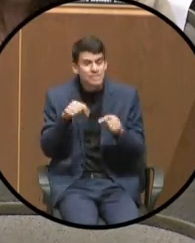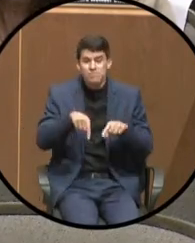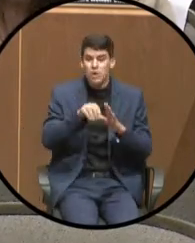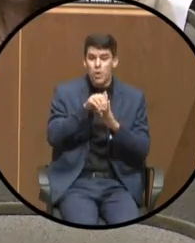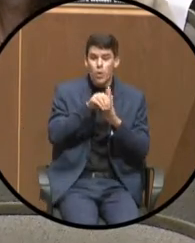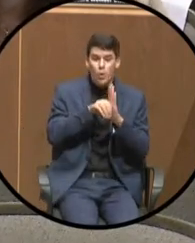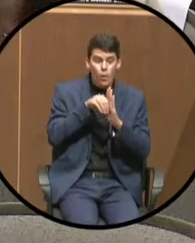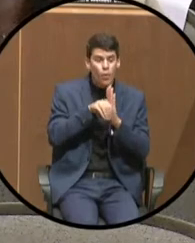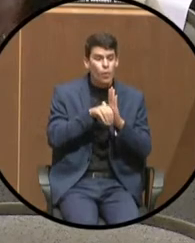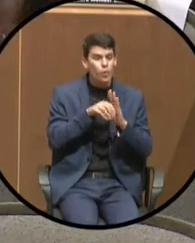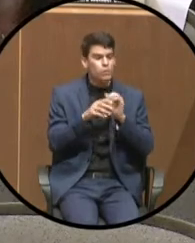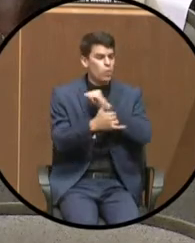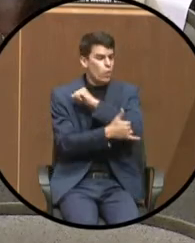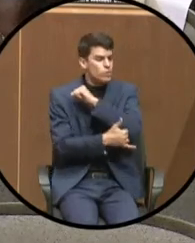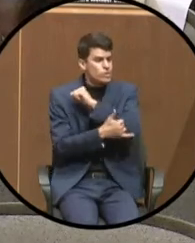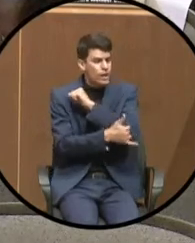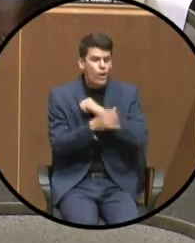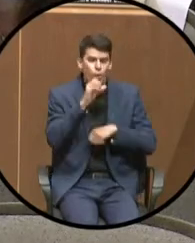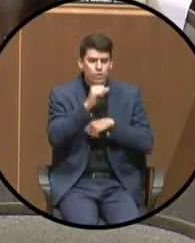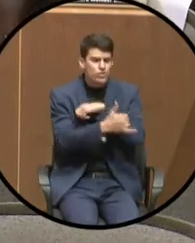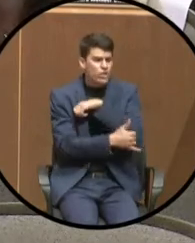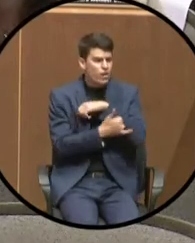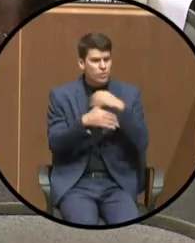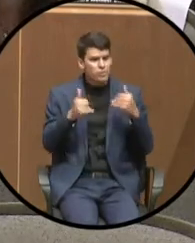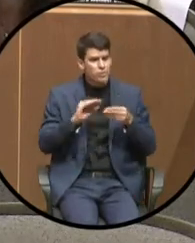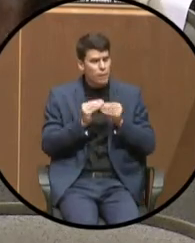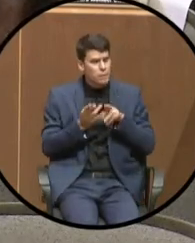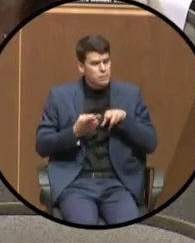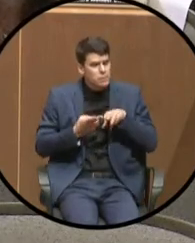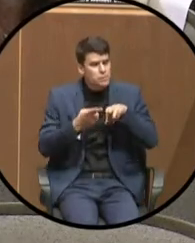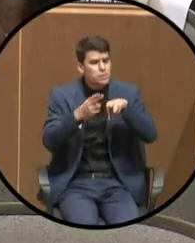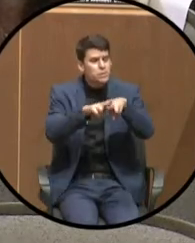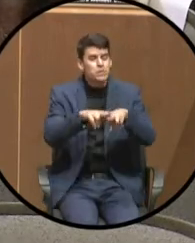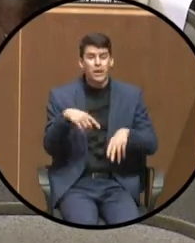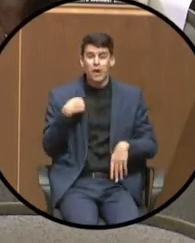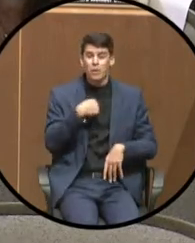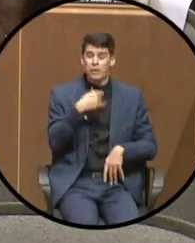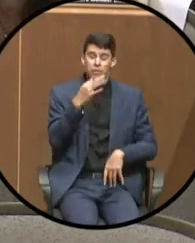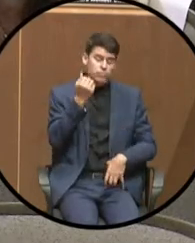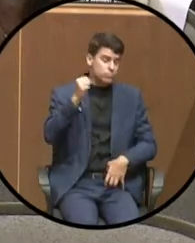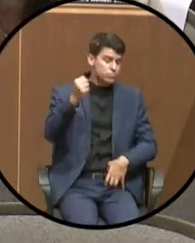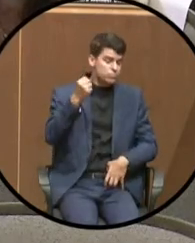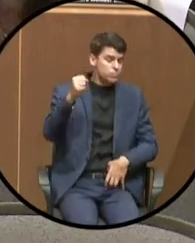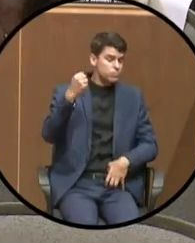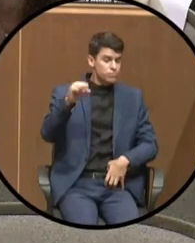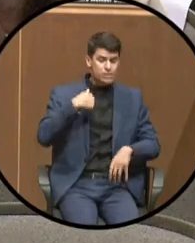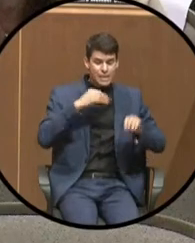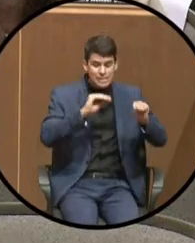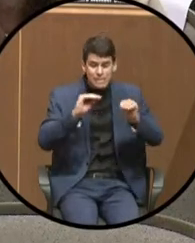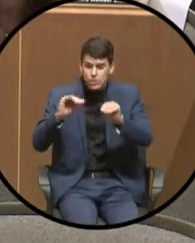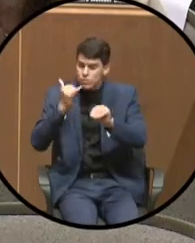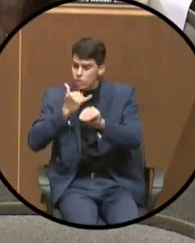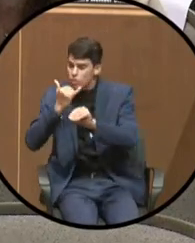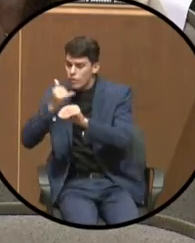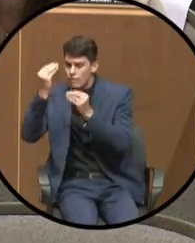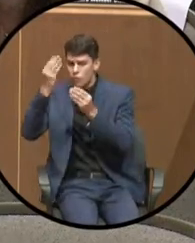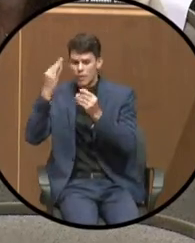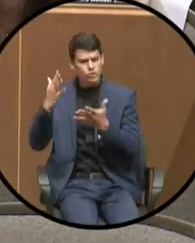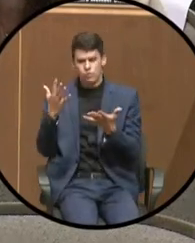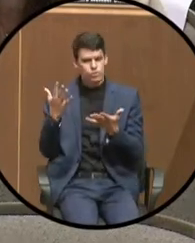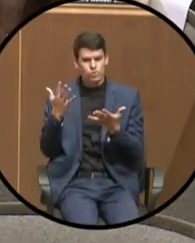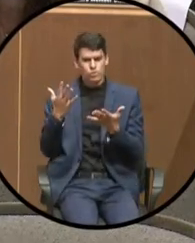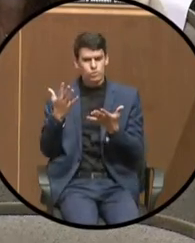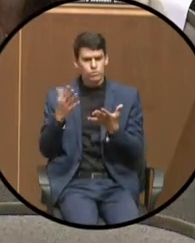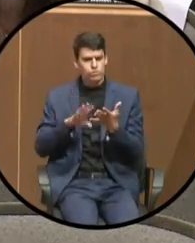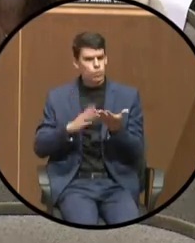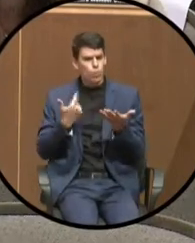are climbing exponentially. We will never get through this with this level of animosity and miseducation that's being shared. So I leave